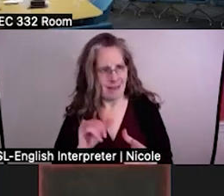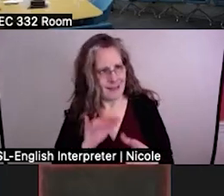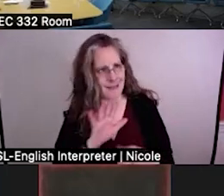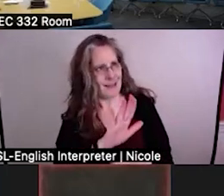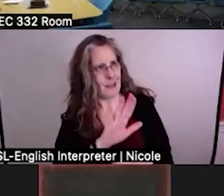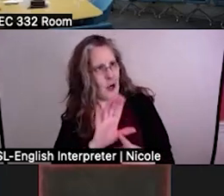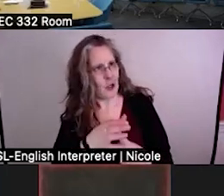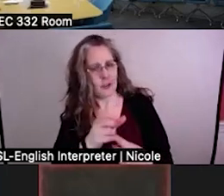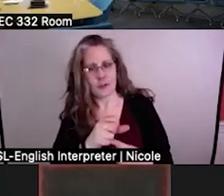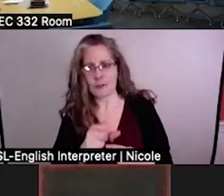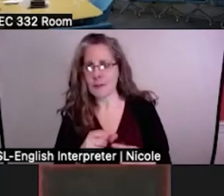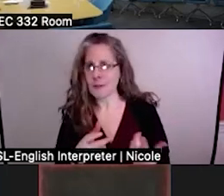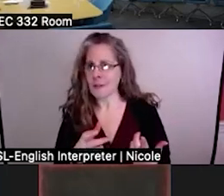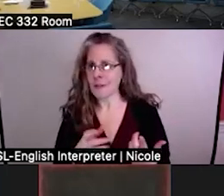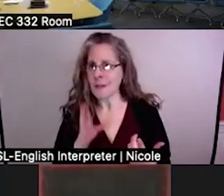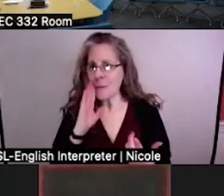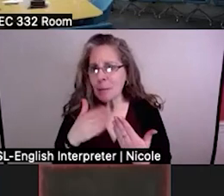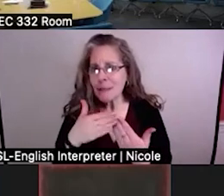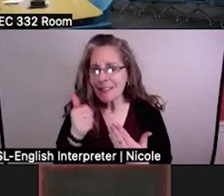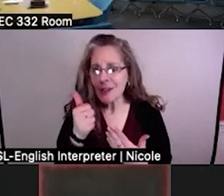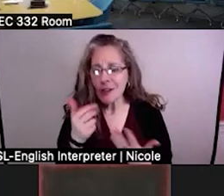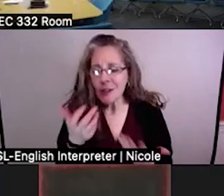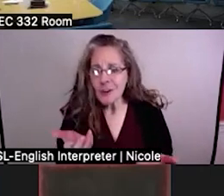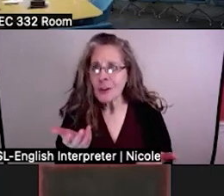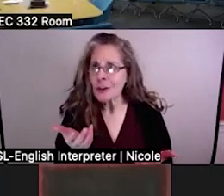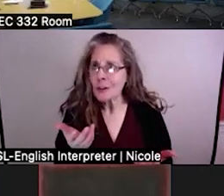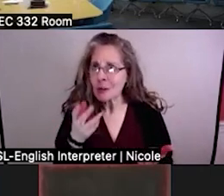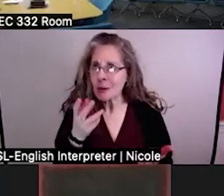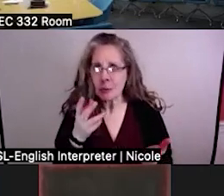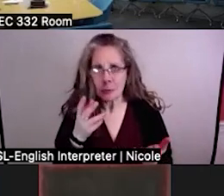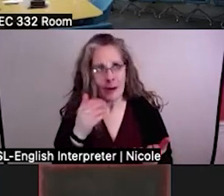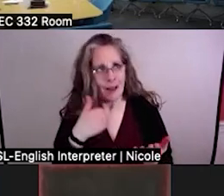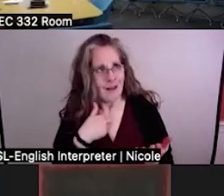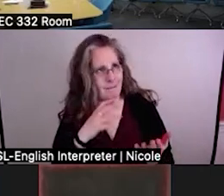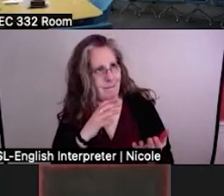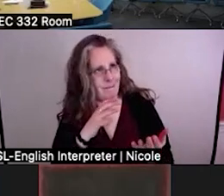And then it's easier because no one wants to be,